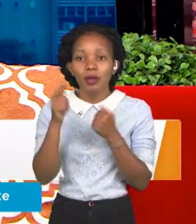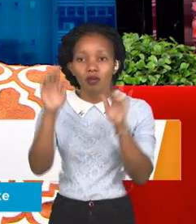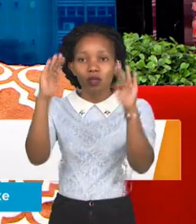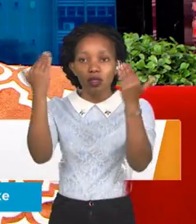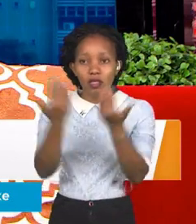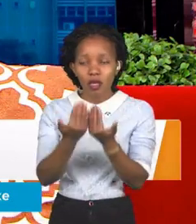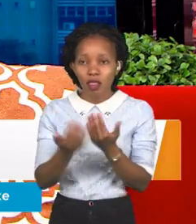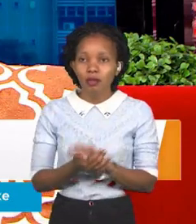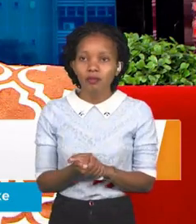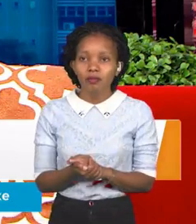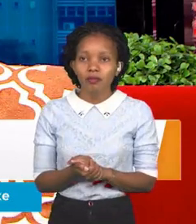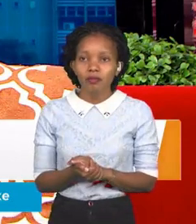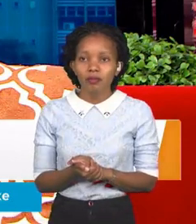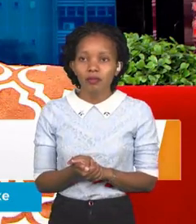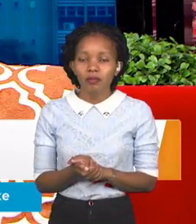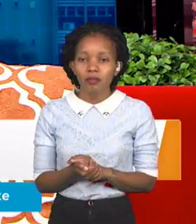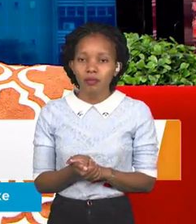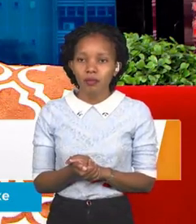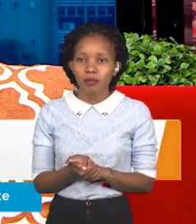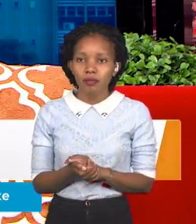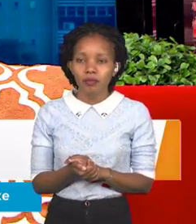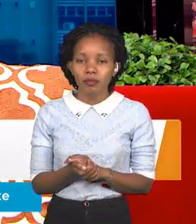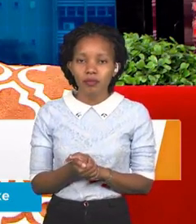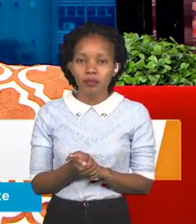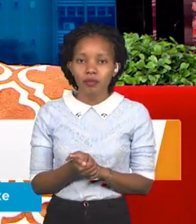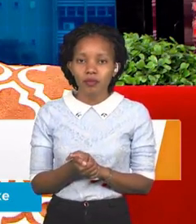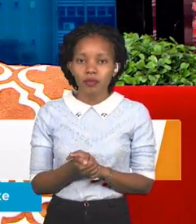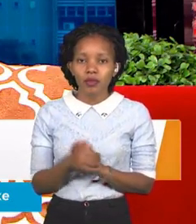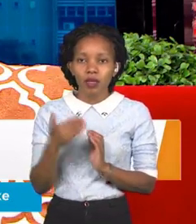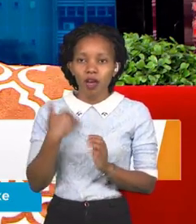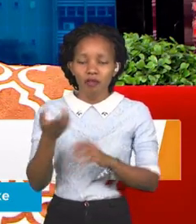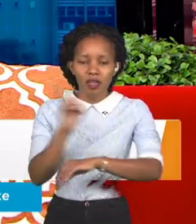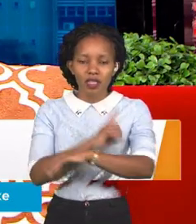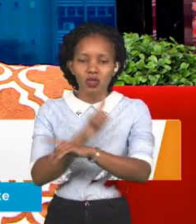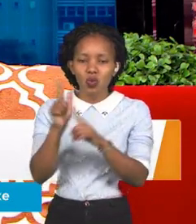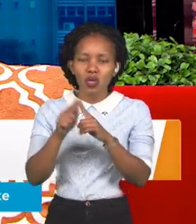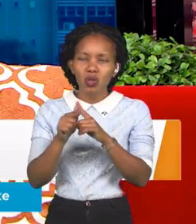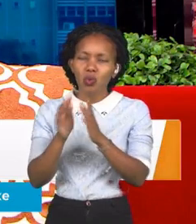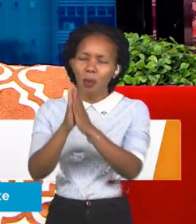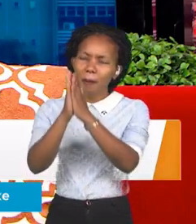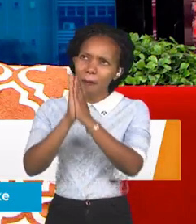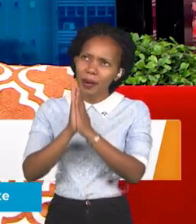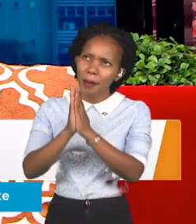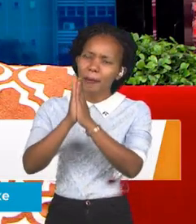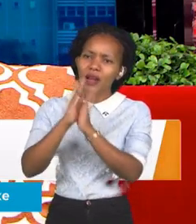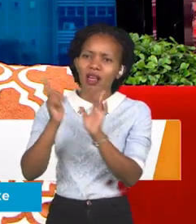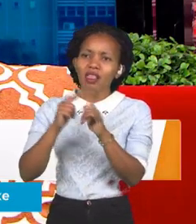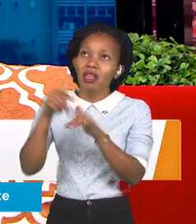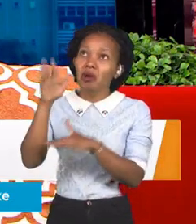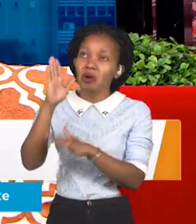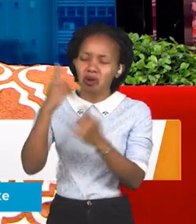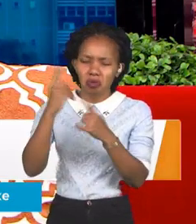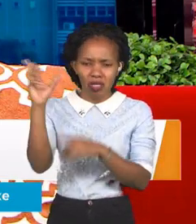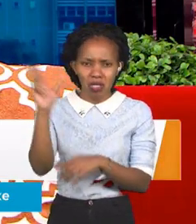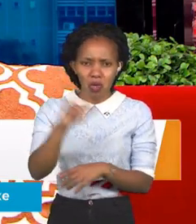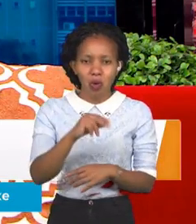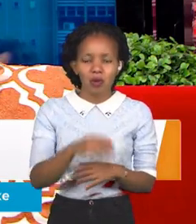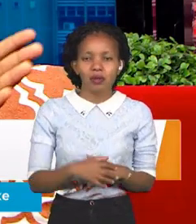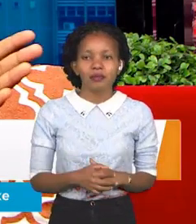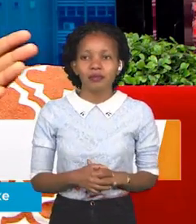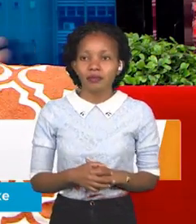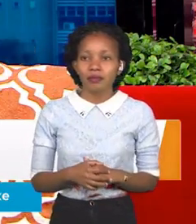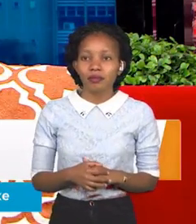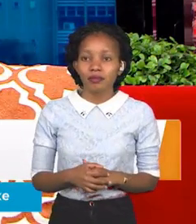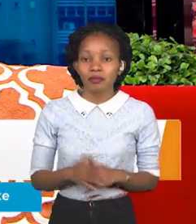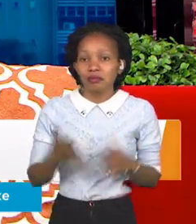treacherous earth. And there are days when you'll go on your knees and pray to God, And God will tell you no. That's